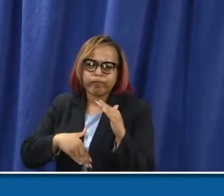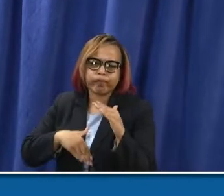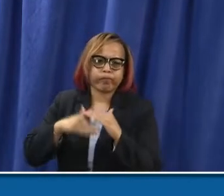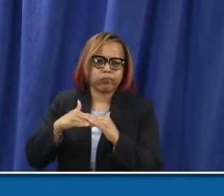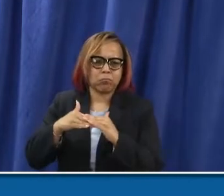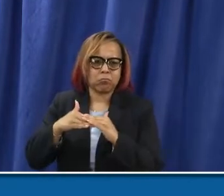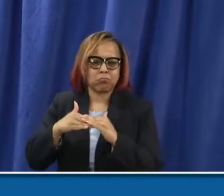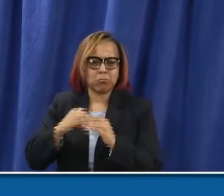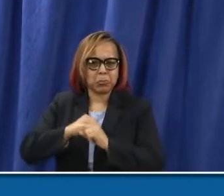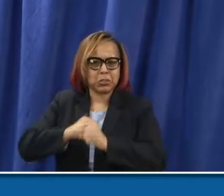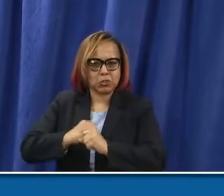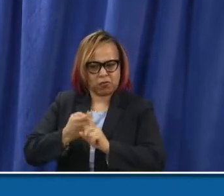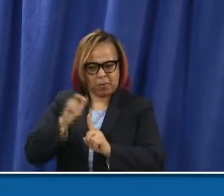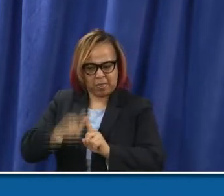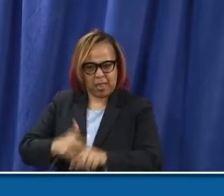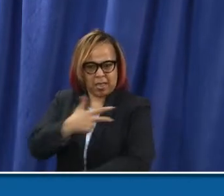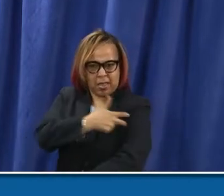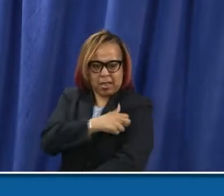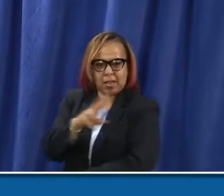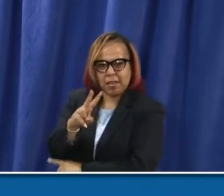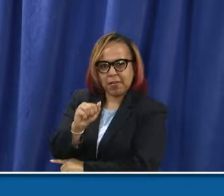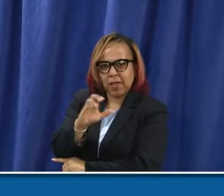and the maximum protection from the vaccine.